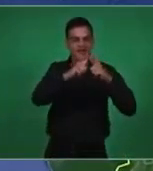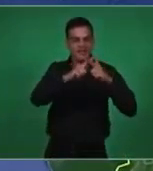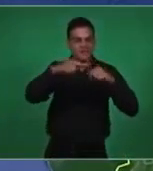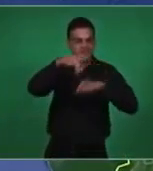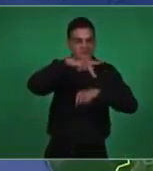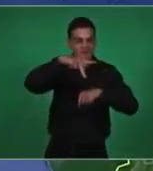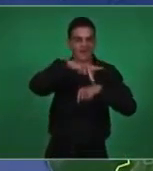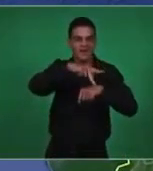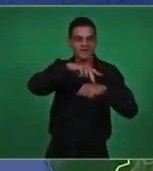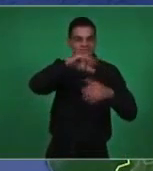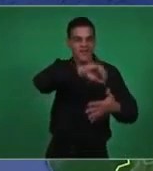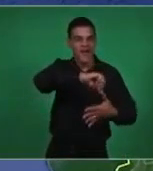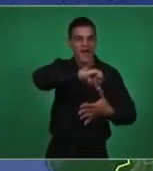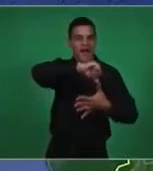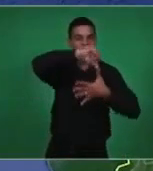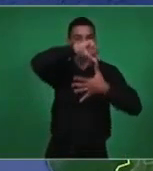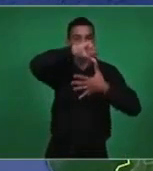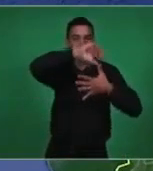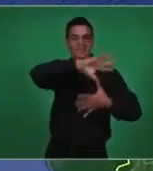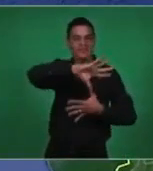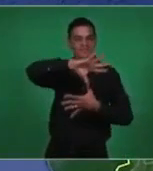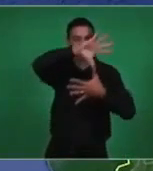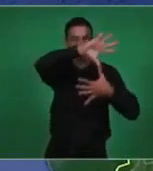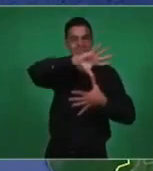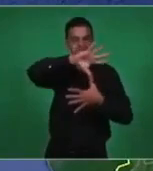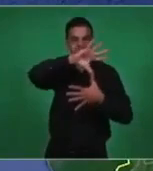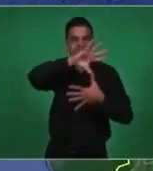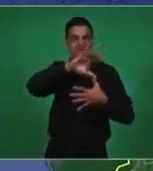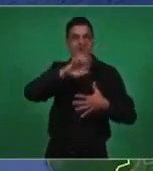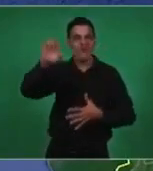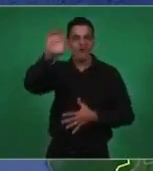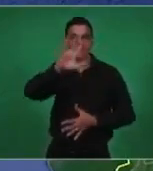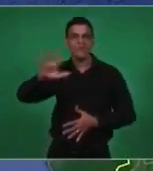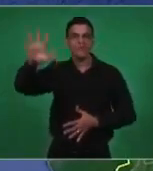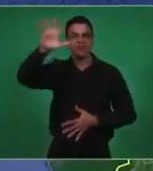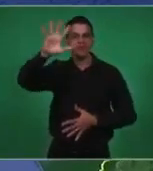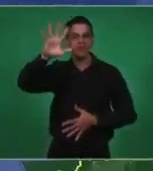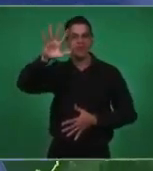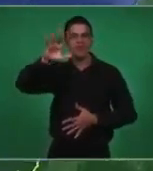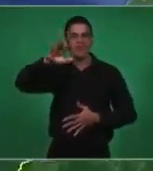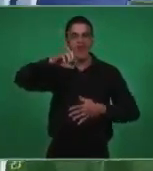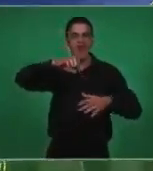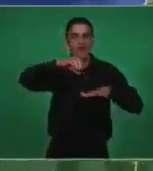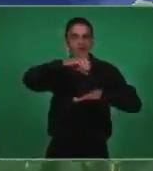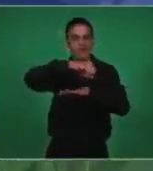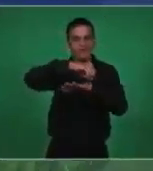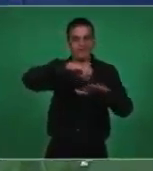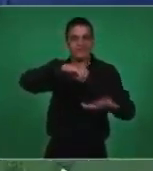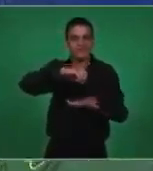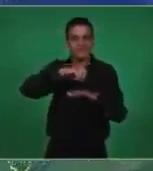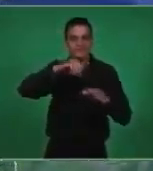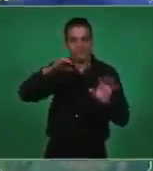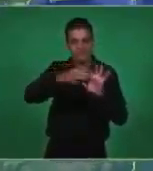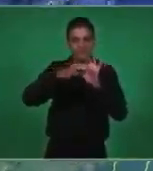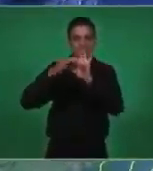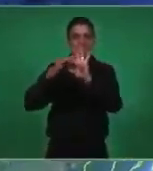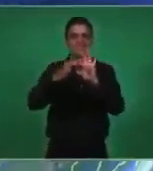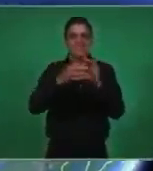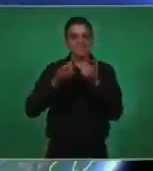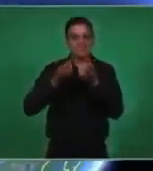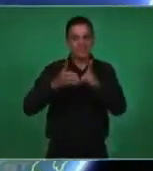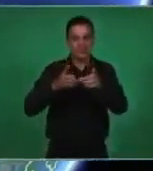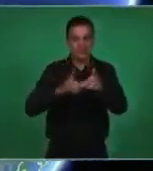three Americas, Europe, Africa, Asia, and Oceania, connected by the same